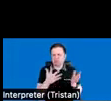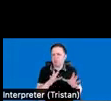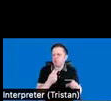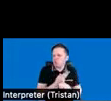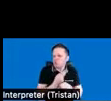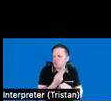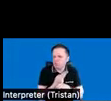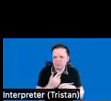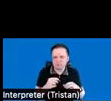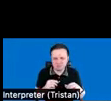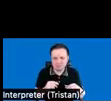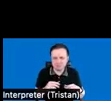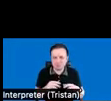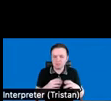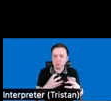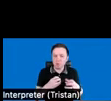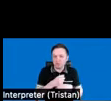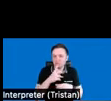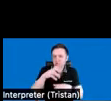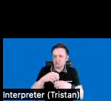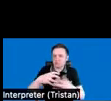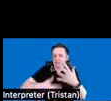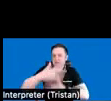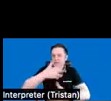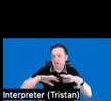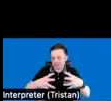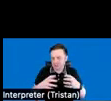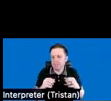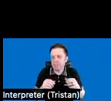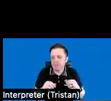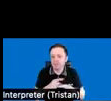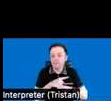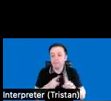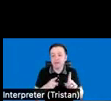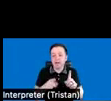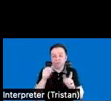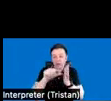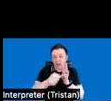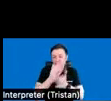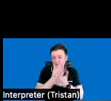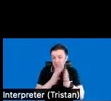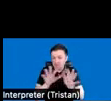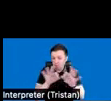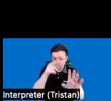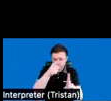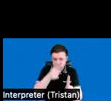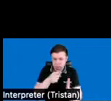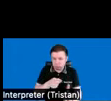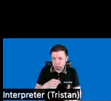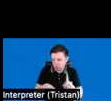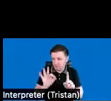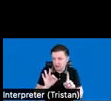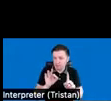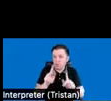in society. Today, I'm going to highlight some of the key findings from the group of people that use AAC and